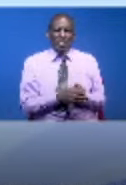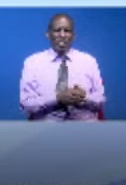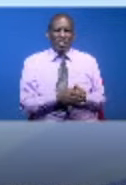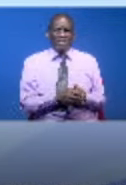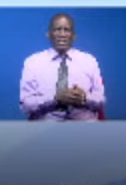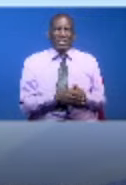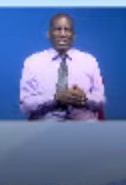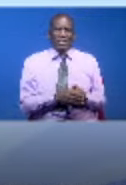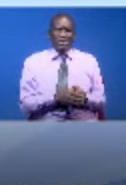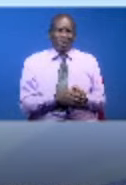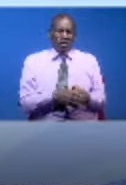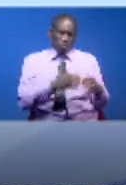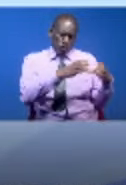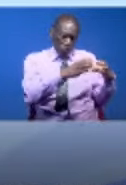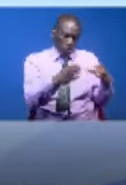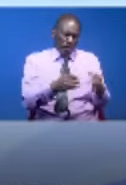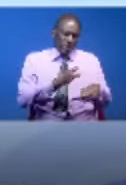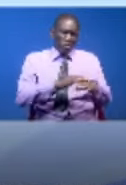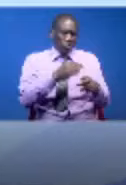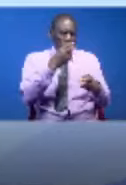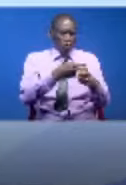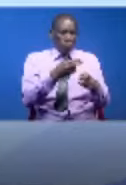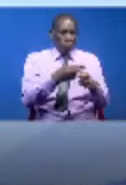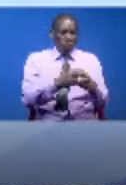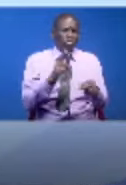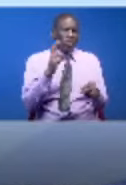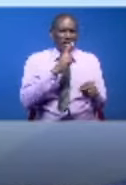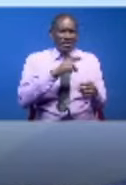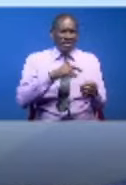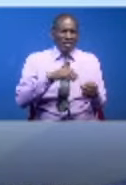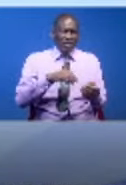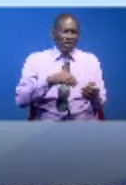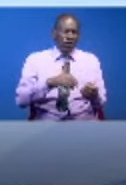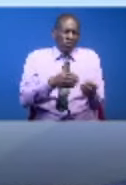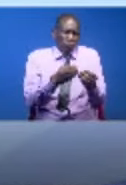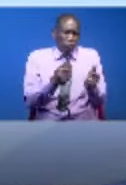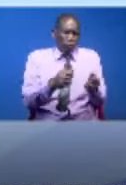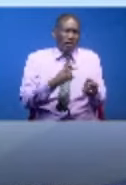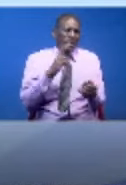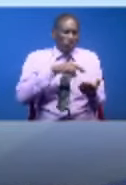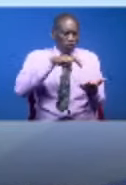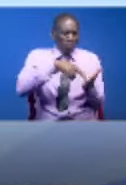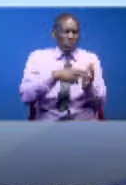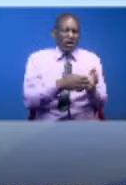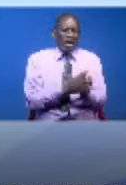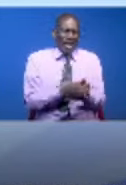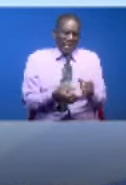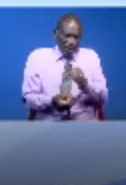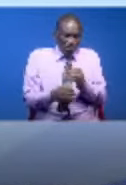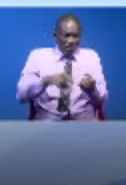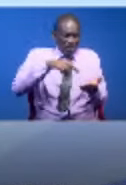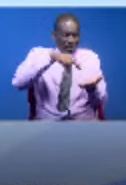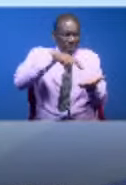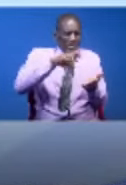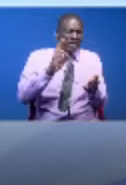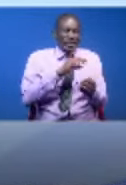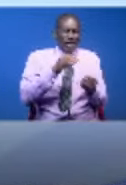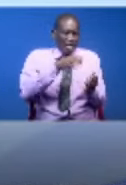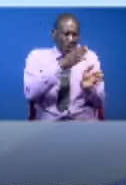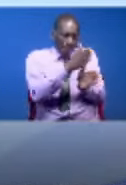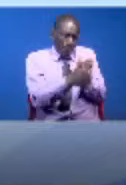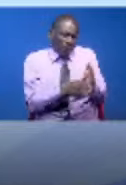securitization is a very, very good tool for de-risking projects and for diversifying the risk and packaging a project in a manner that you can